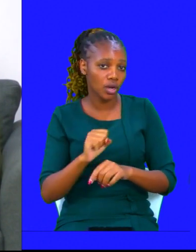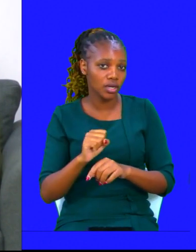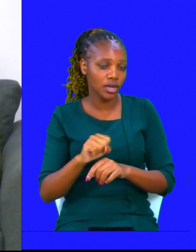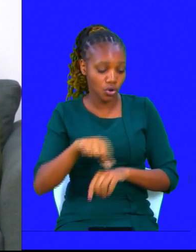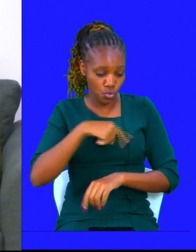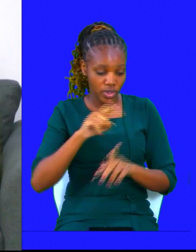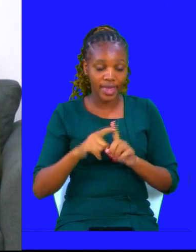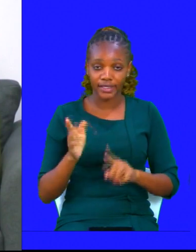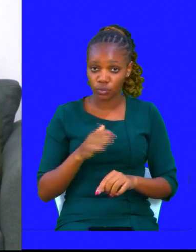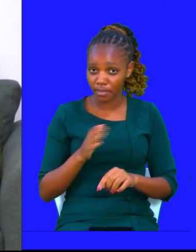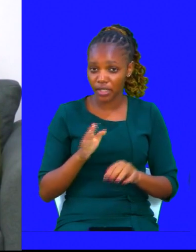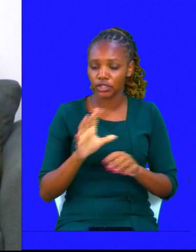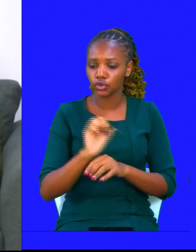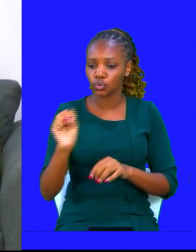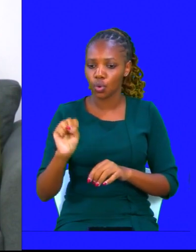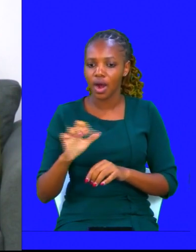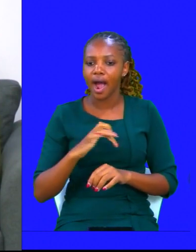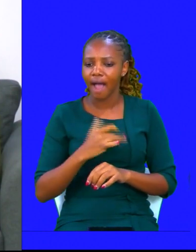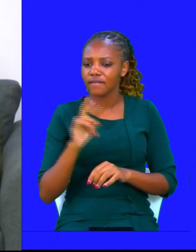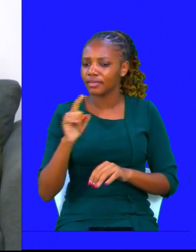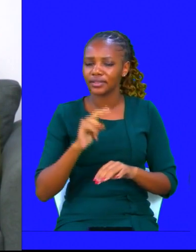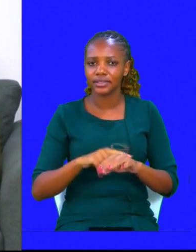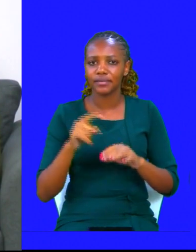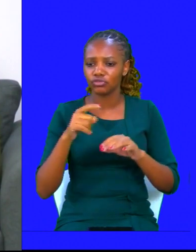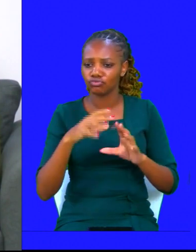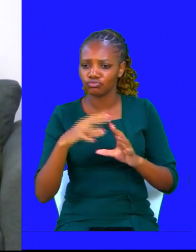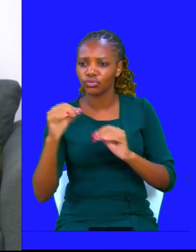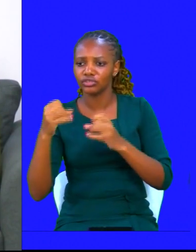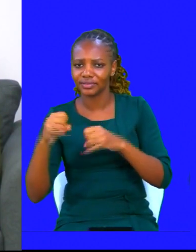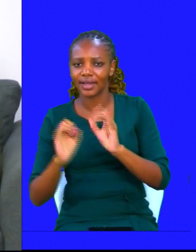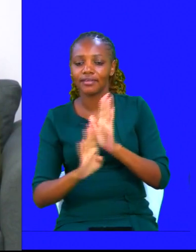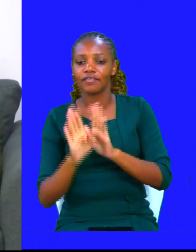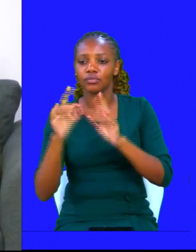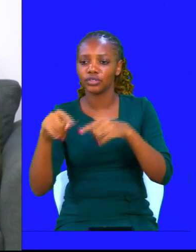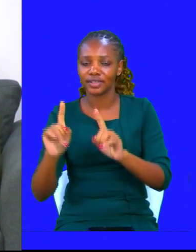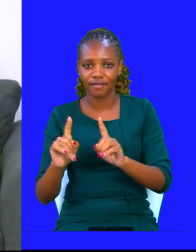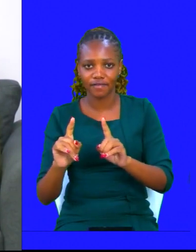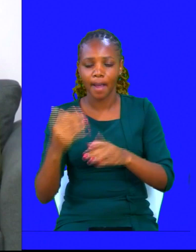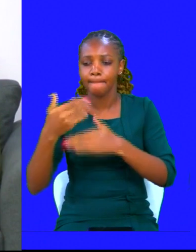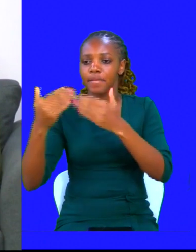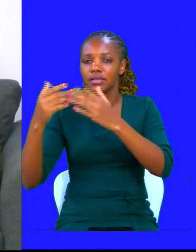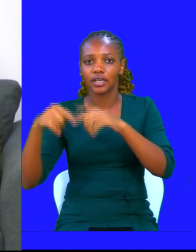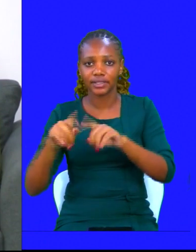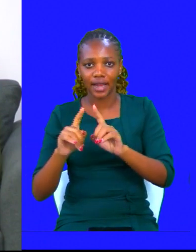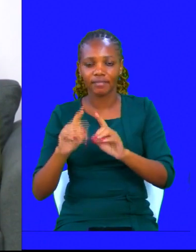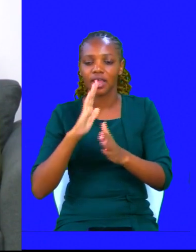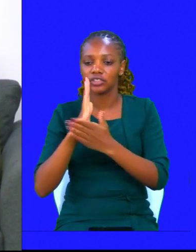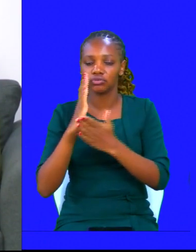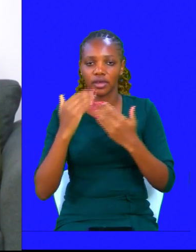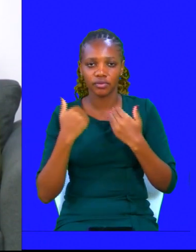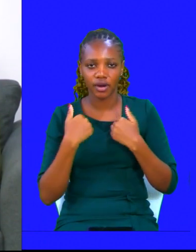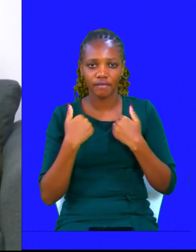day, maybe at this point, you're just going to try and develop yourself, build on yourself, make sure you've gotten to a point